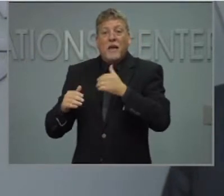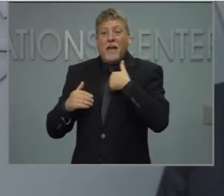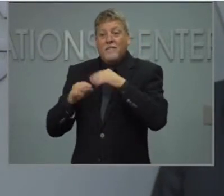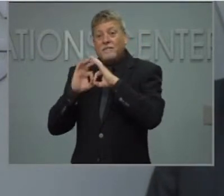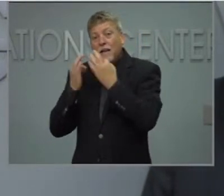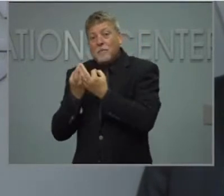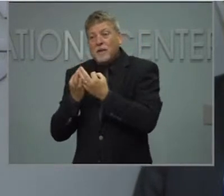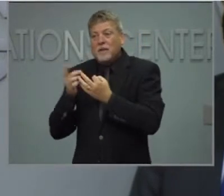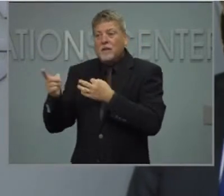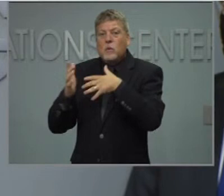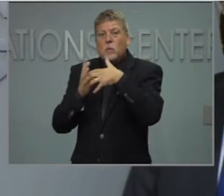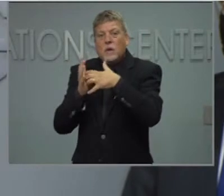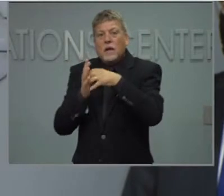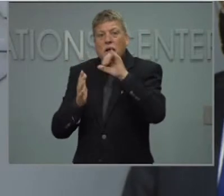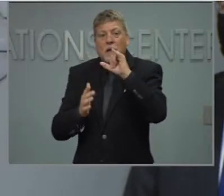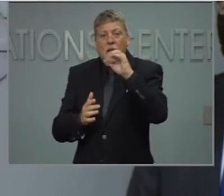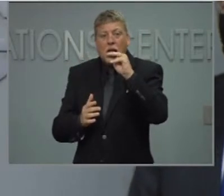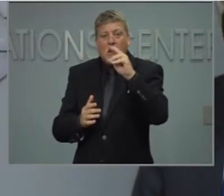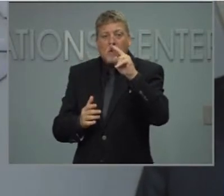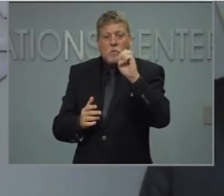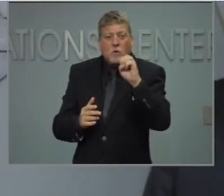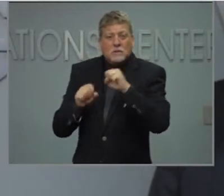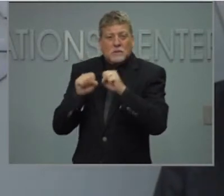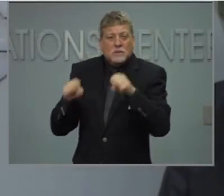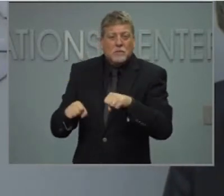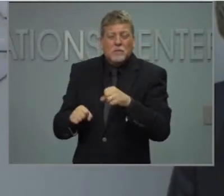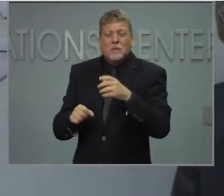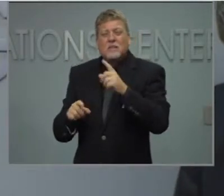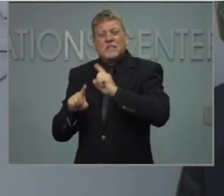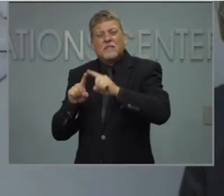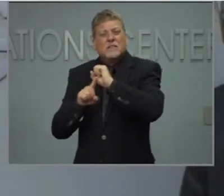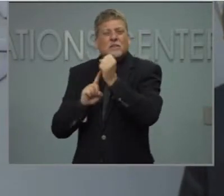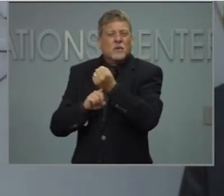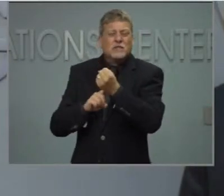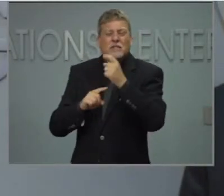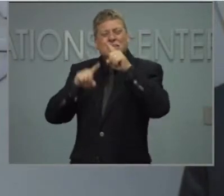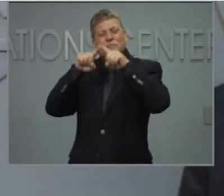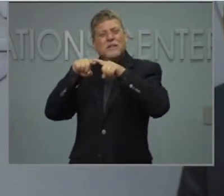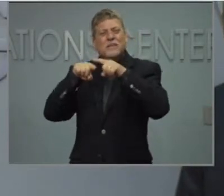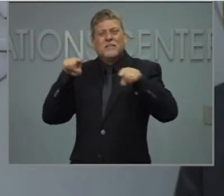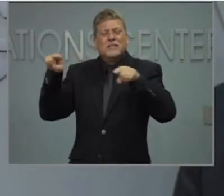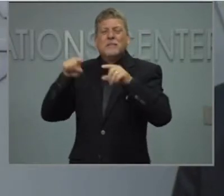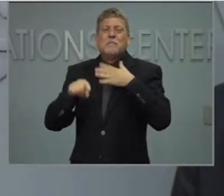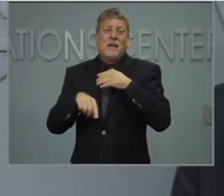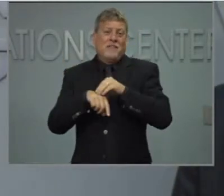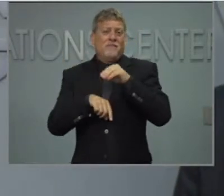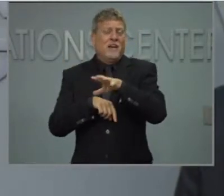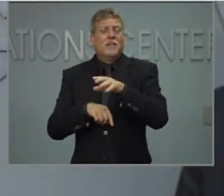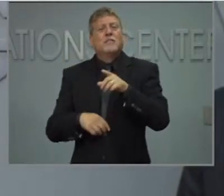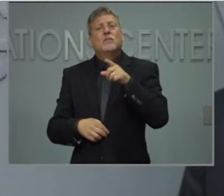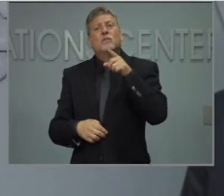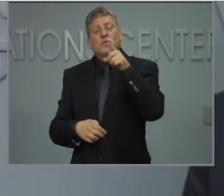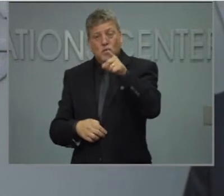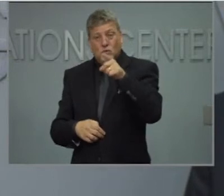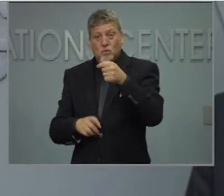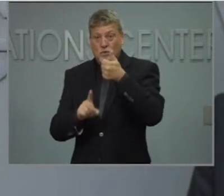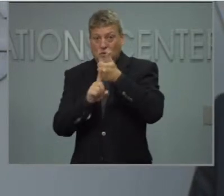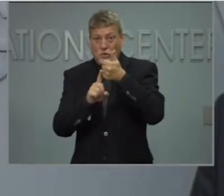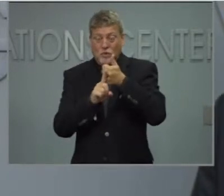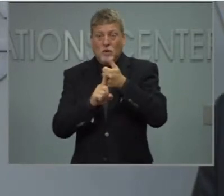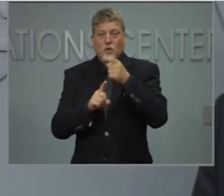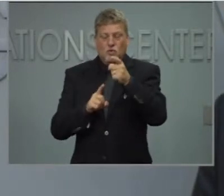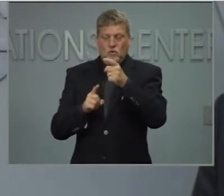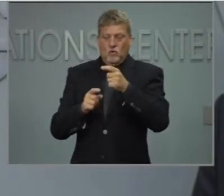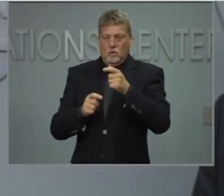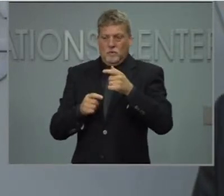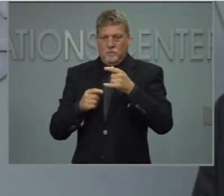think folks need to know that we have the tools available. They know what works. And so what I would say is make sure that you are tailoring